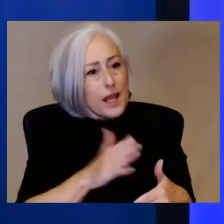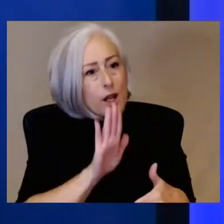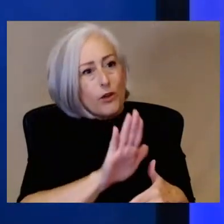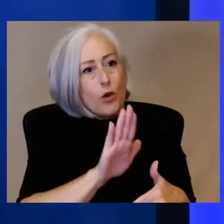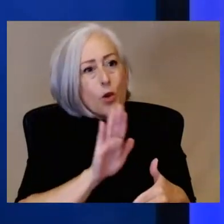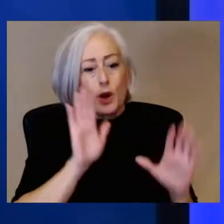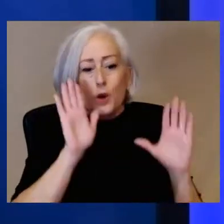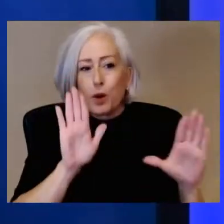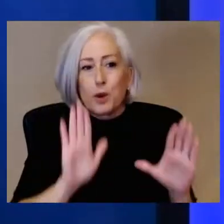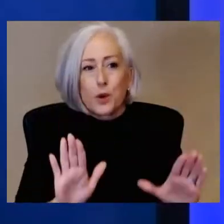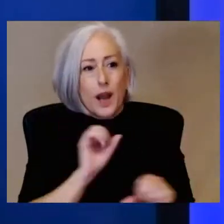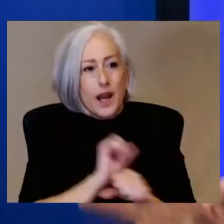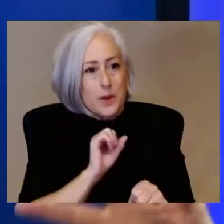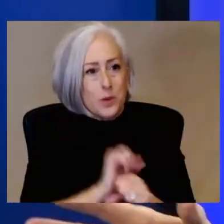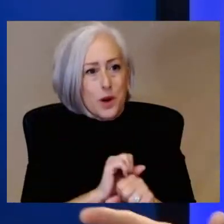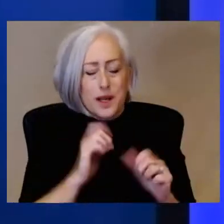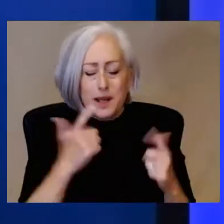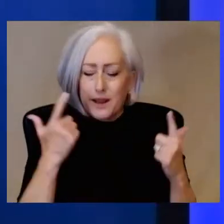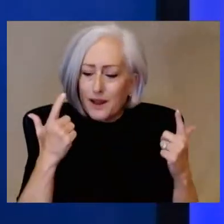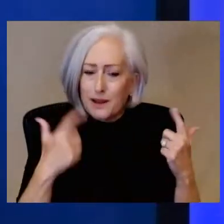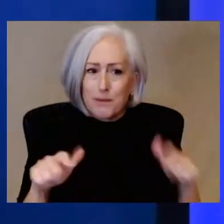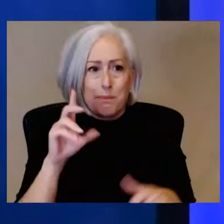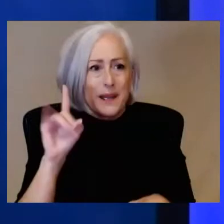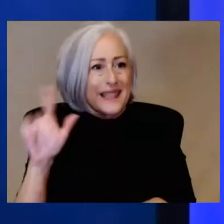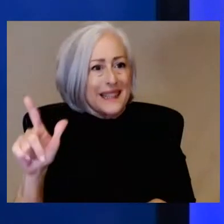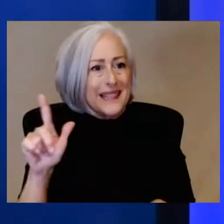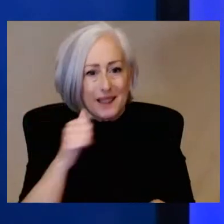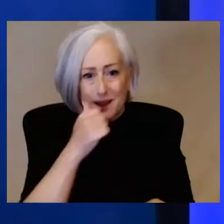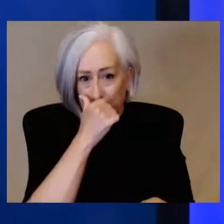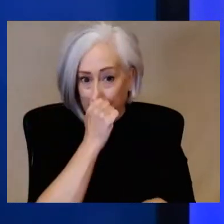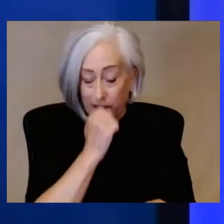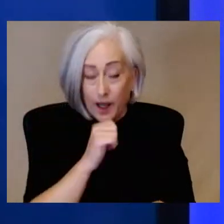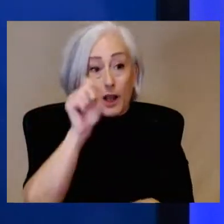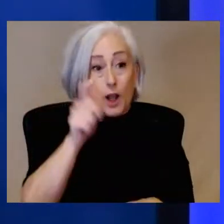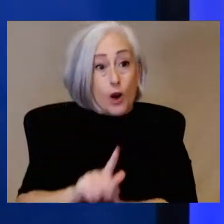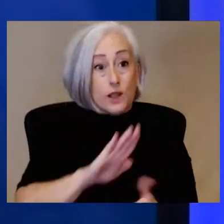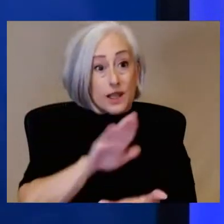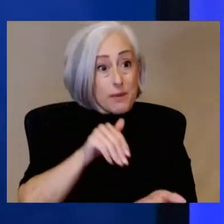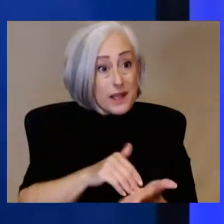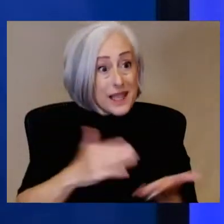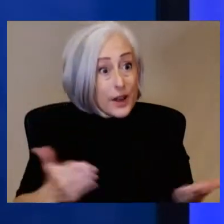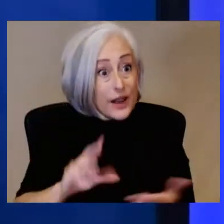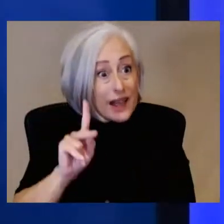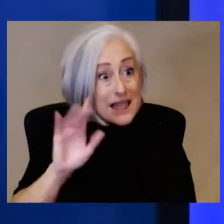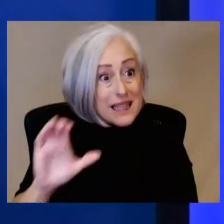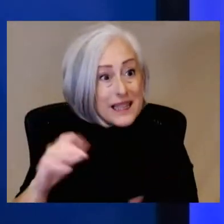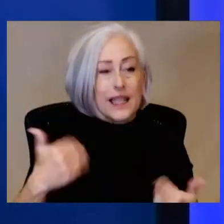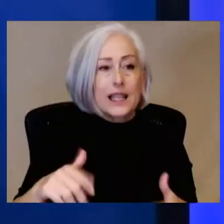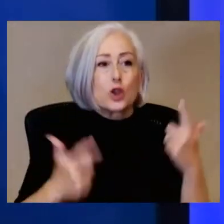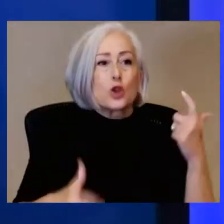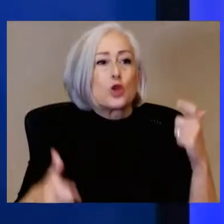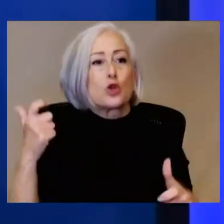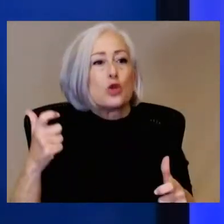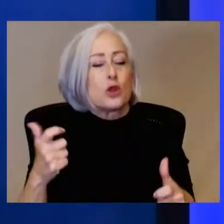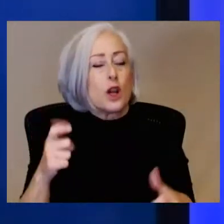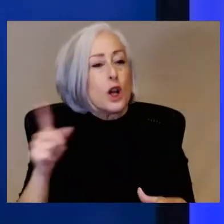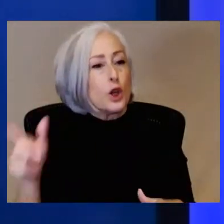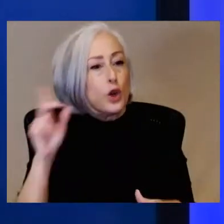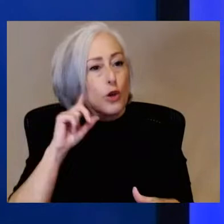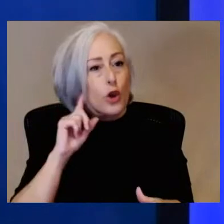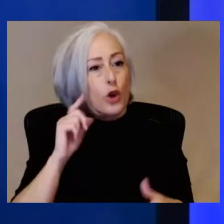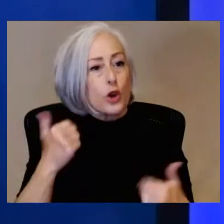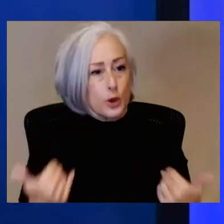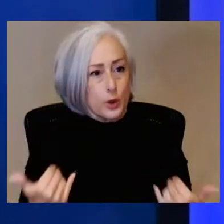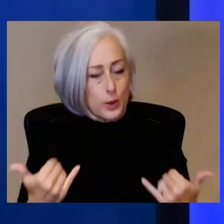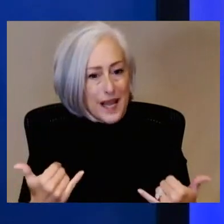guys having that Alzheimer's Disease Center here in Kansas City, that's really a big deal. And it's what we've said, and you've heard the message here again today. This